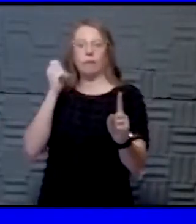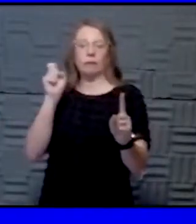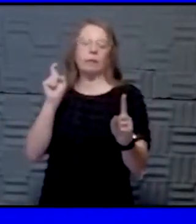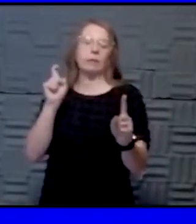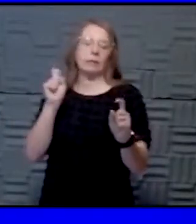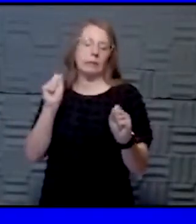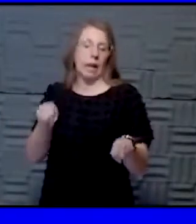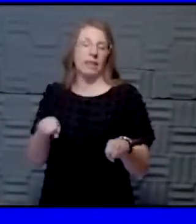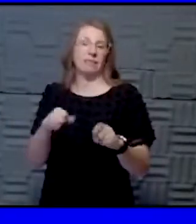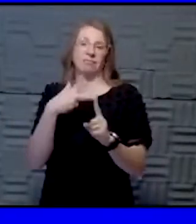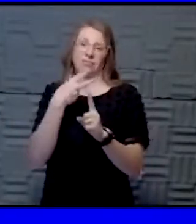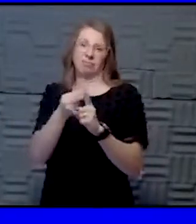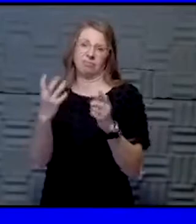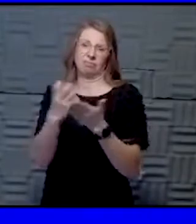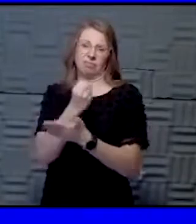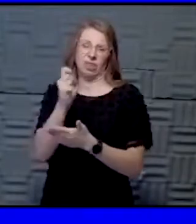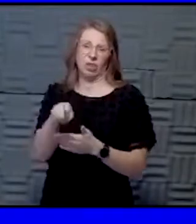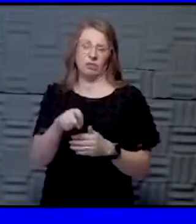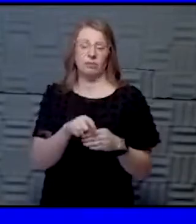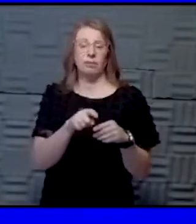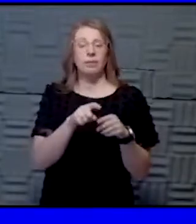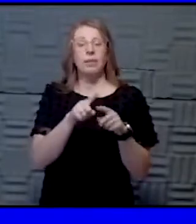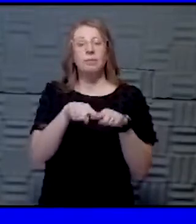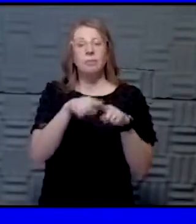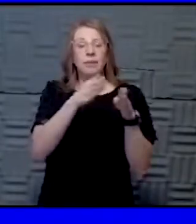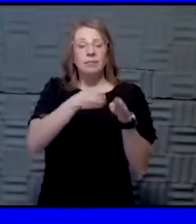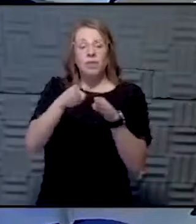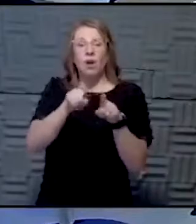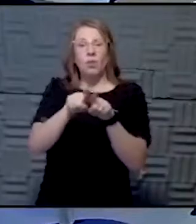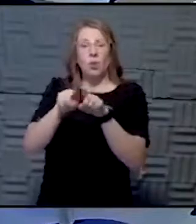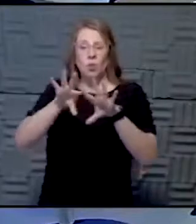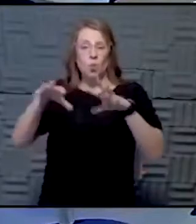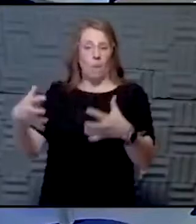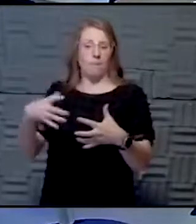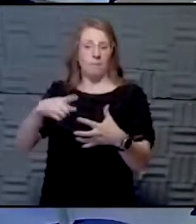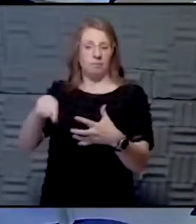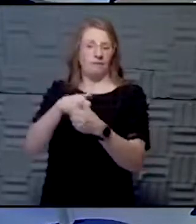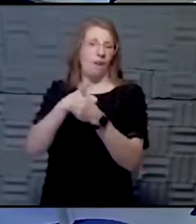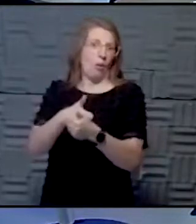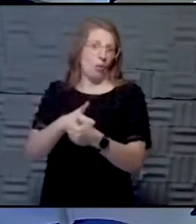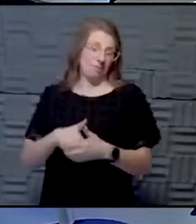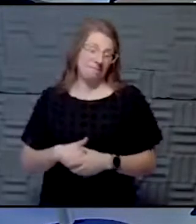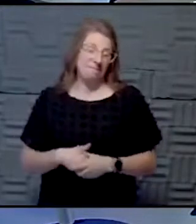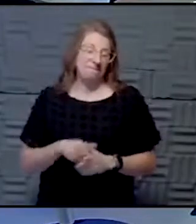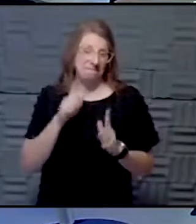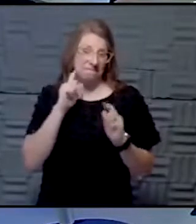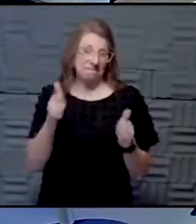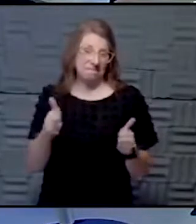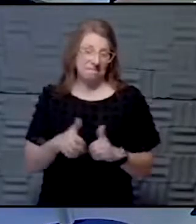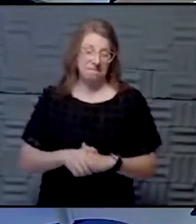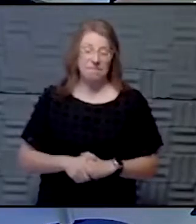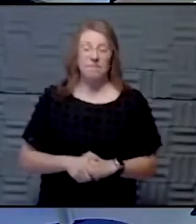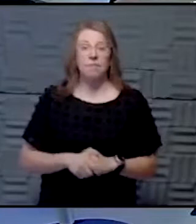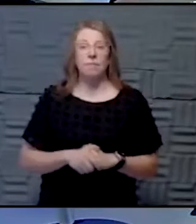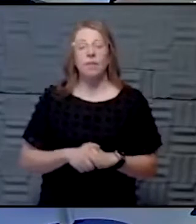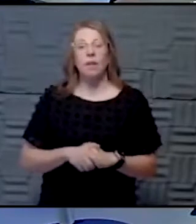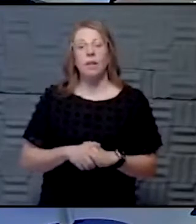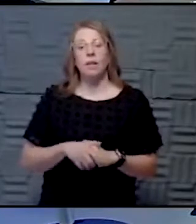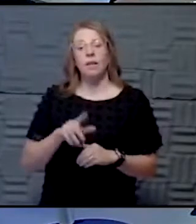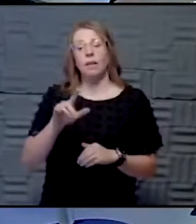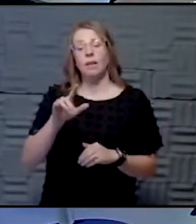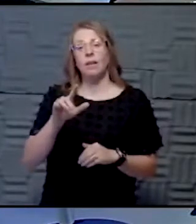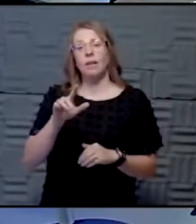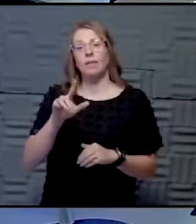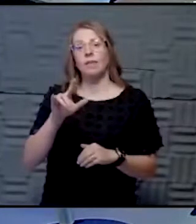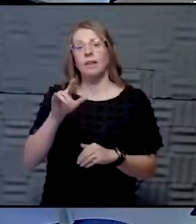And it's down to the individuals and groups to be able to do that. Yeah, so true. So if the lightsaber doesn't really